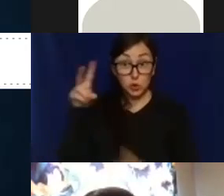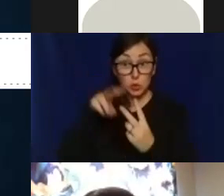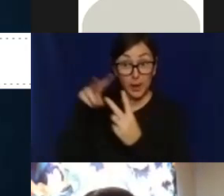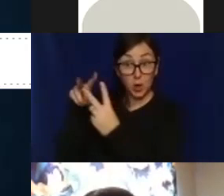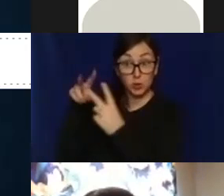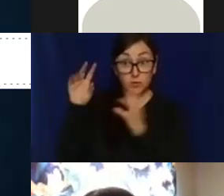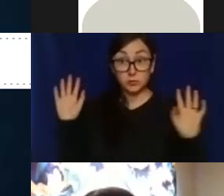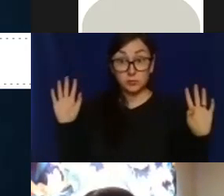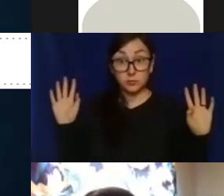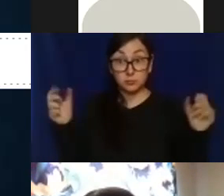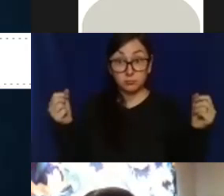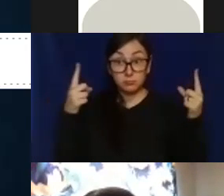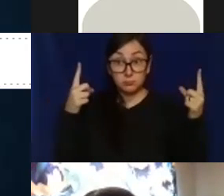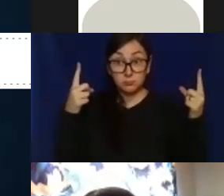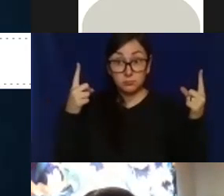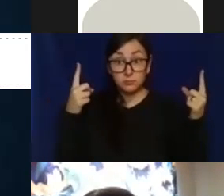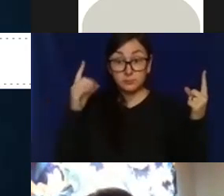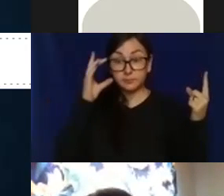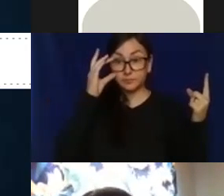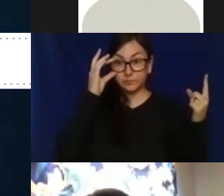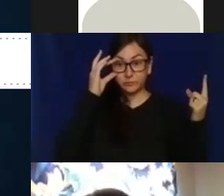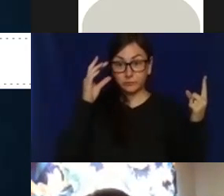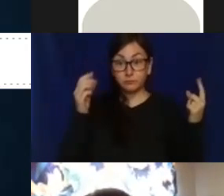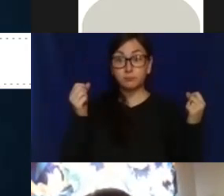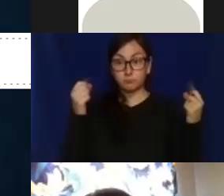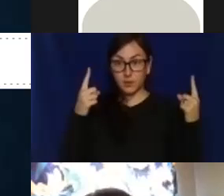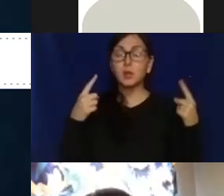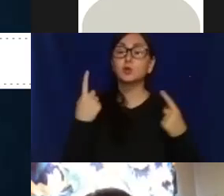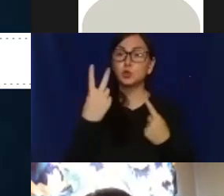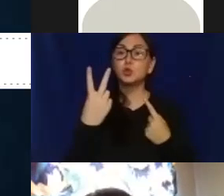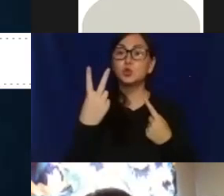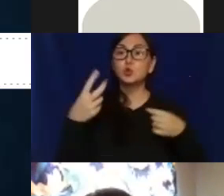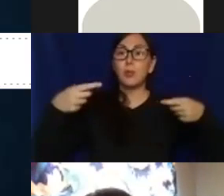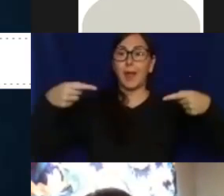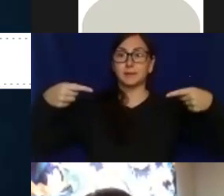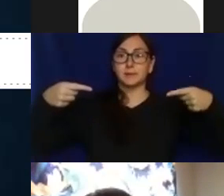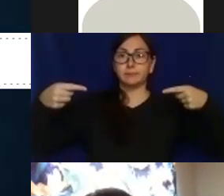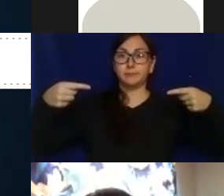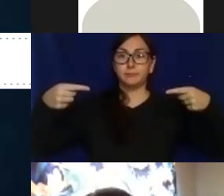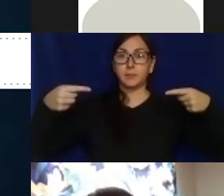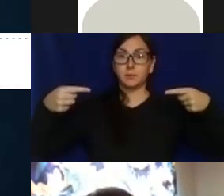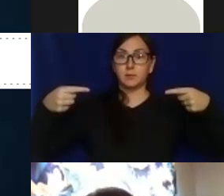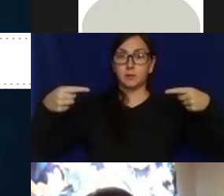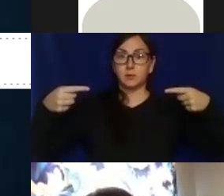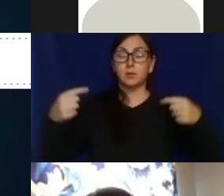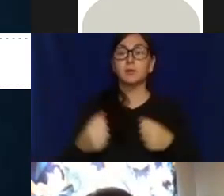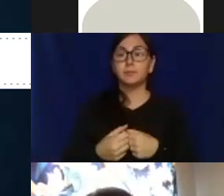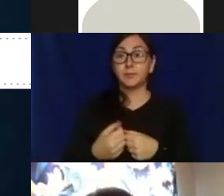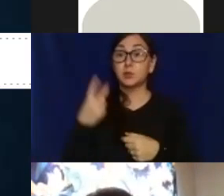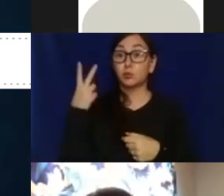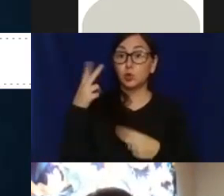Okay, does anyone not see that? Okay, because I got 2 lines there. So that means that I have 2